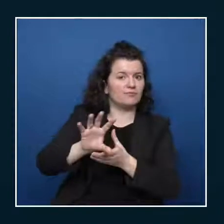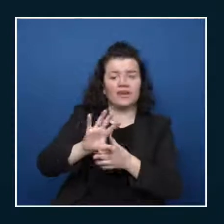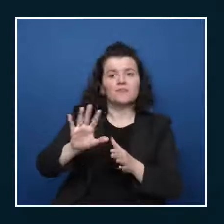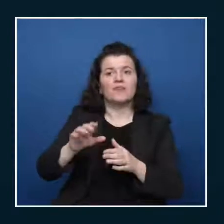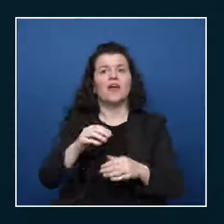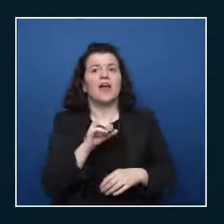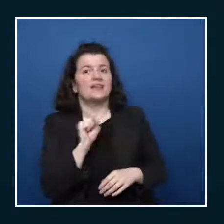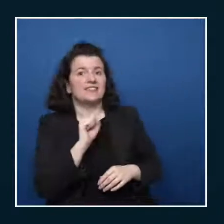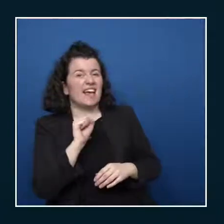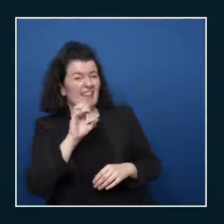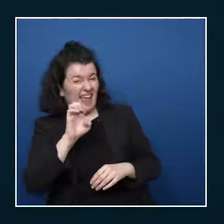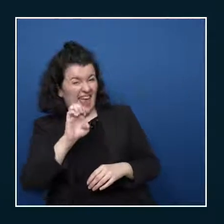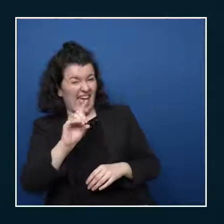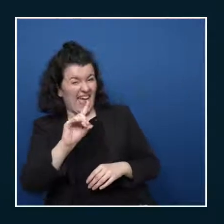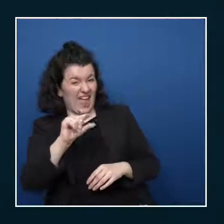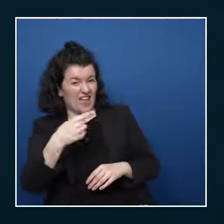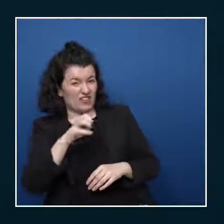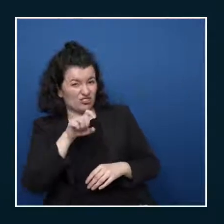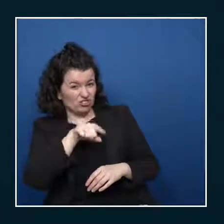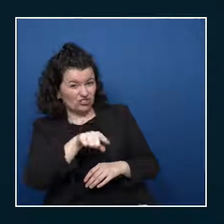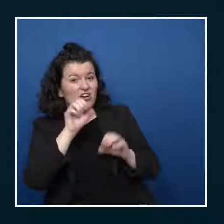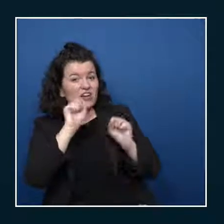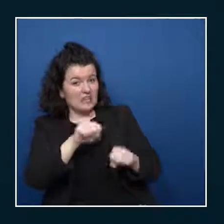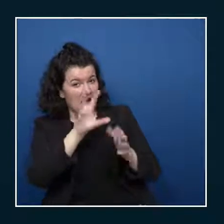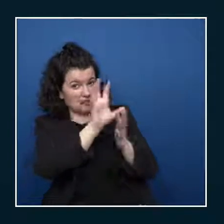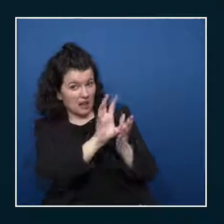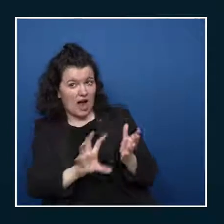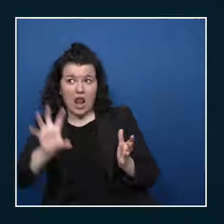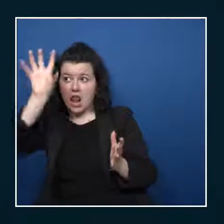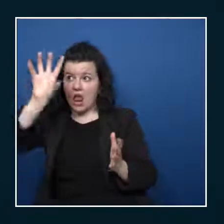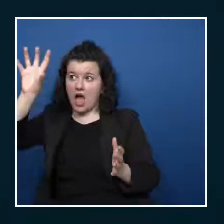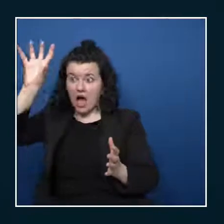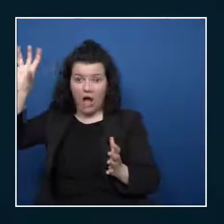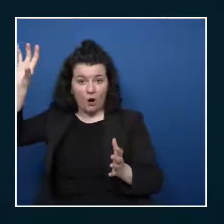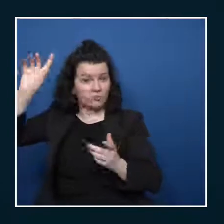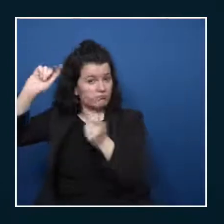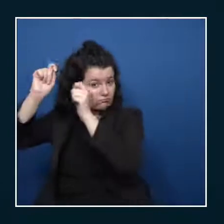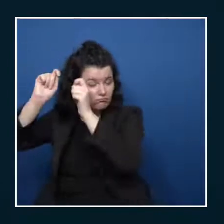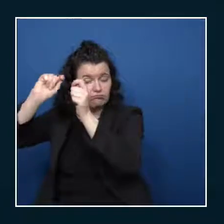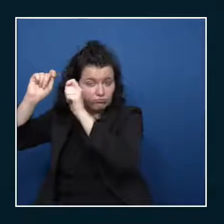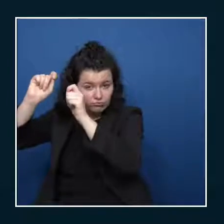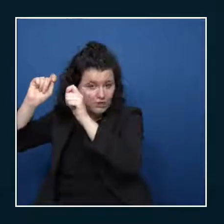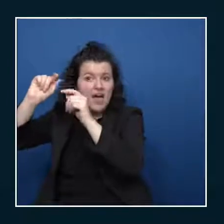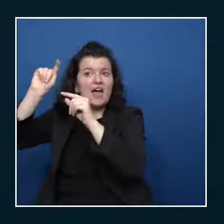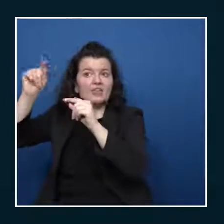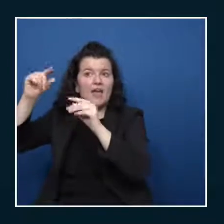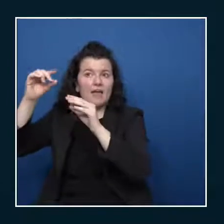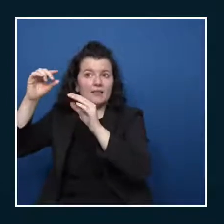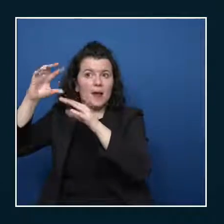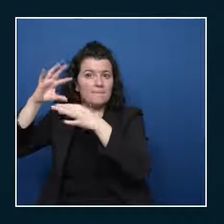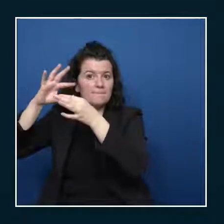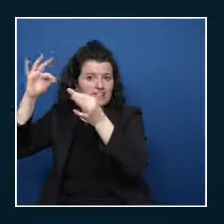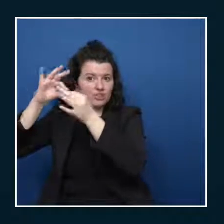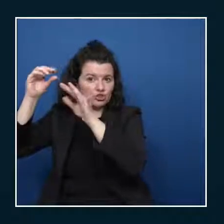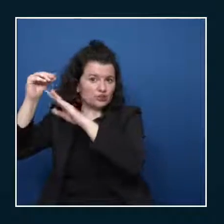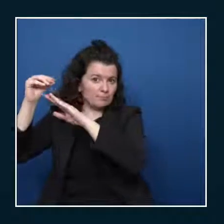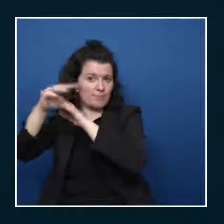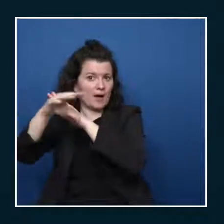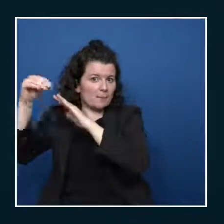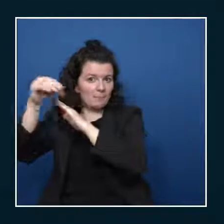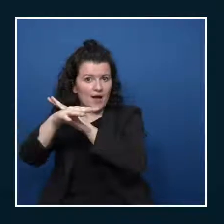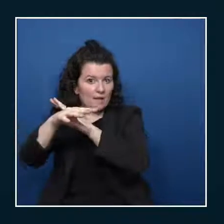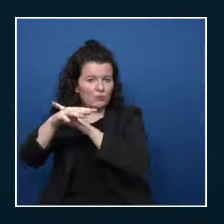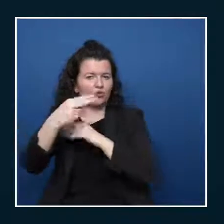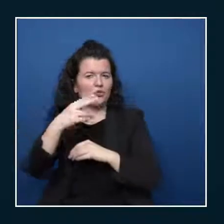Yeah, okay. Move the model to the edge. And then you could send messages via the IoT hub. And if it doesn't get